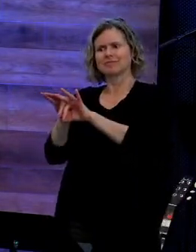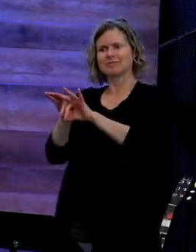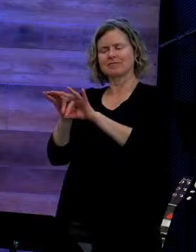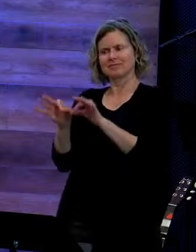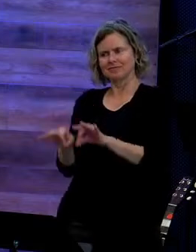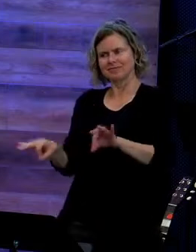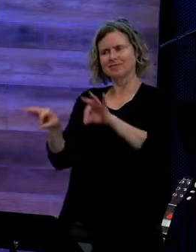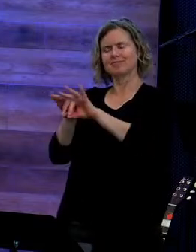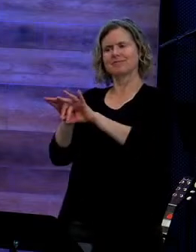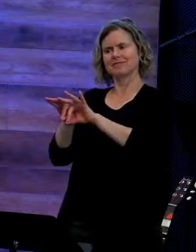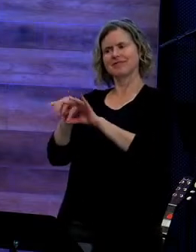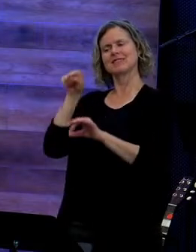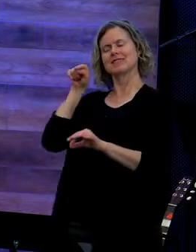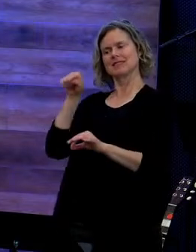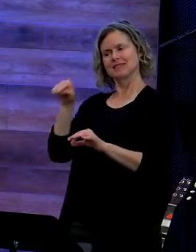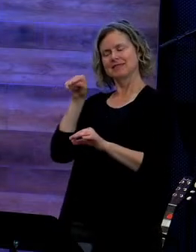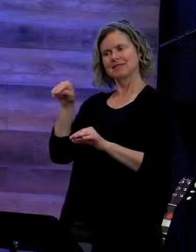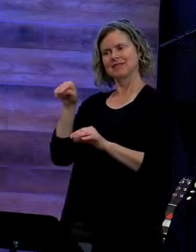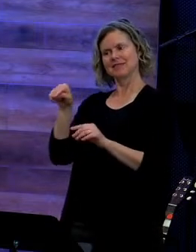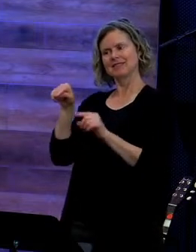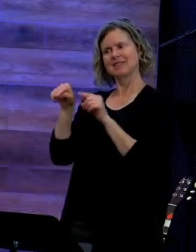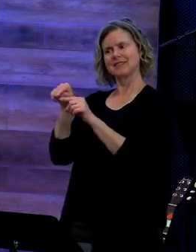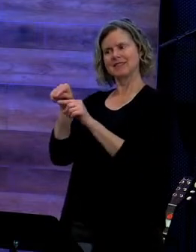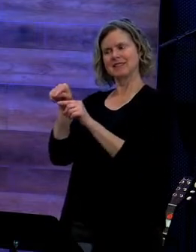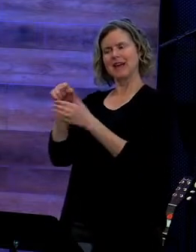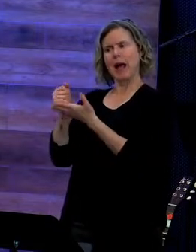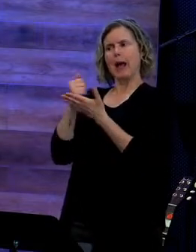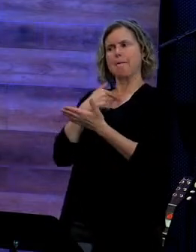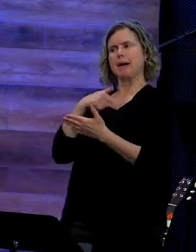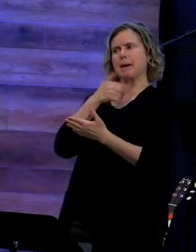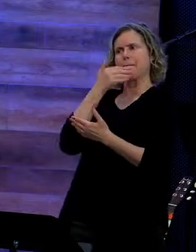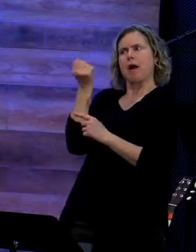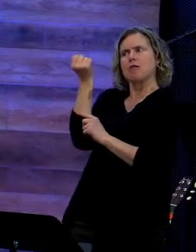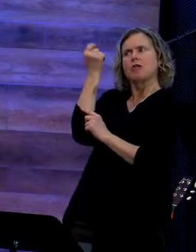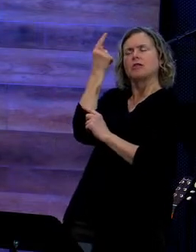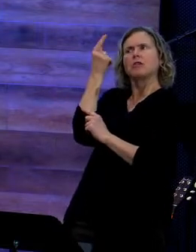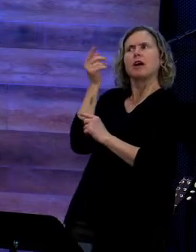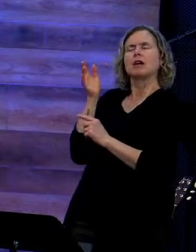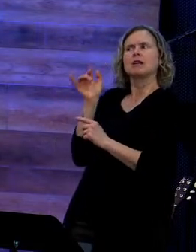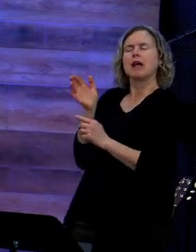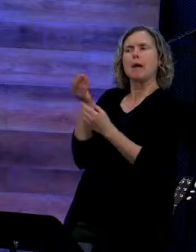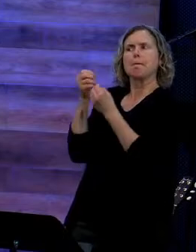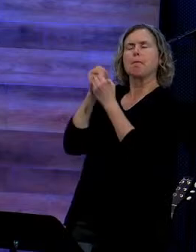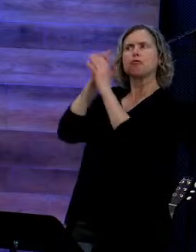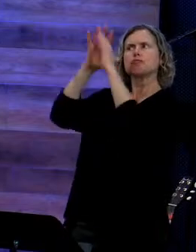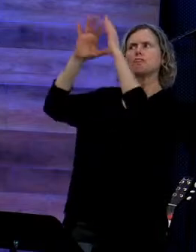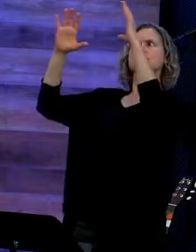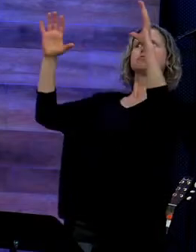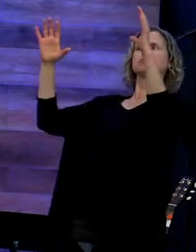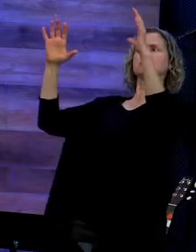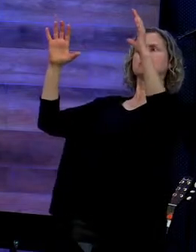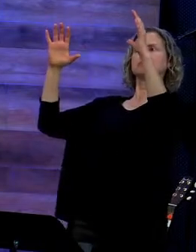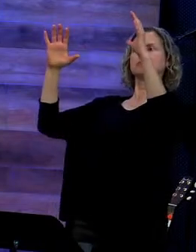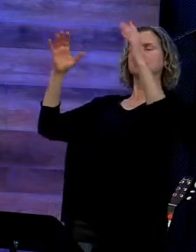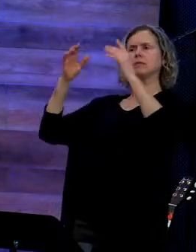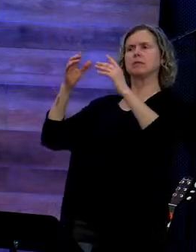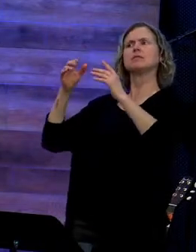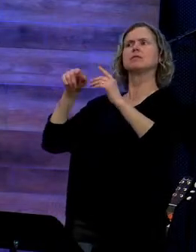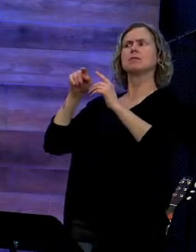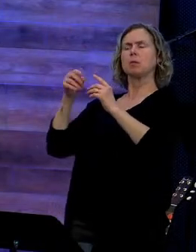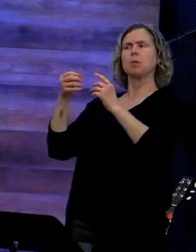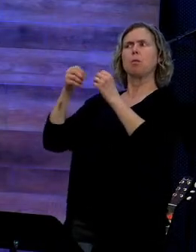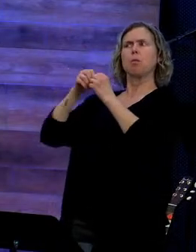sign that is pointing to a bigger reality. And I think what it's pointing to, we get a